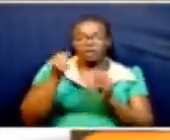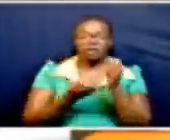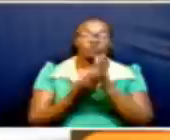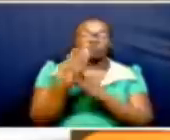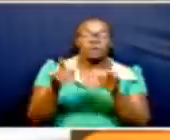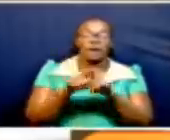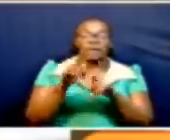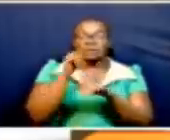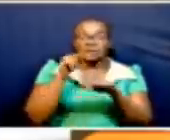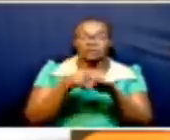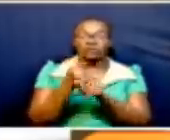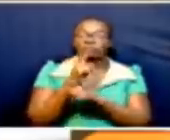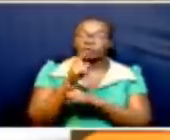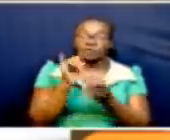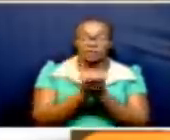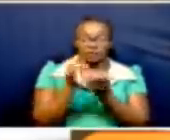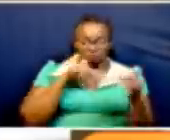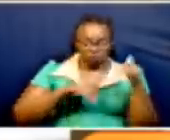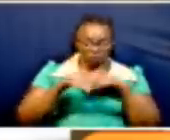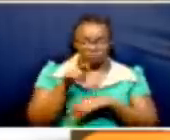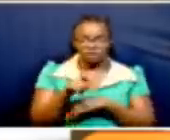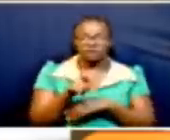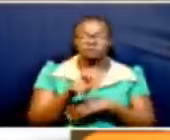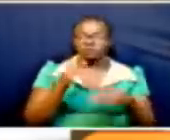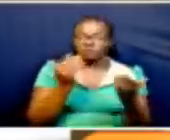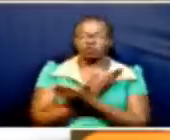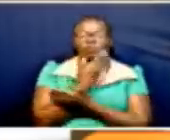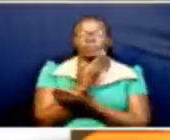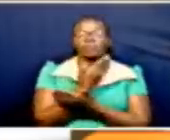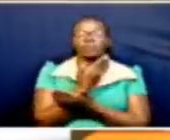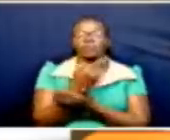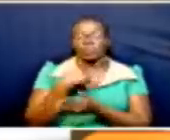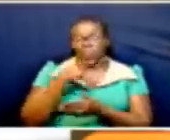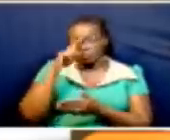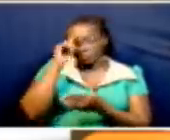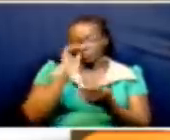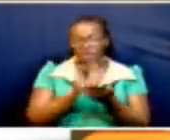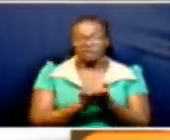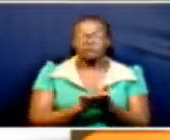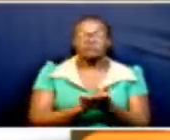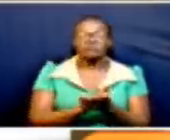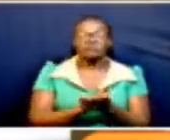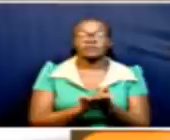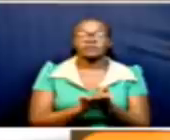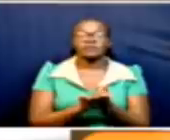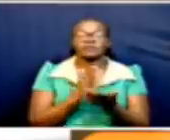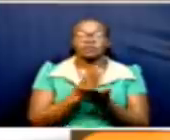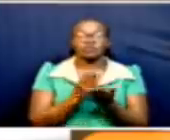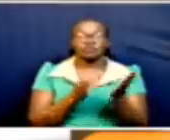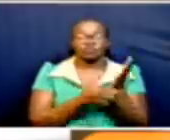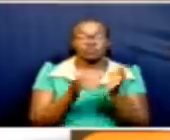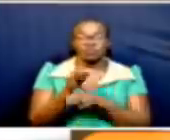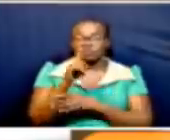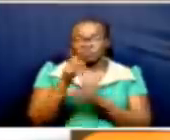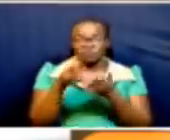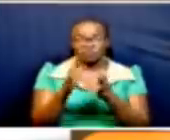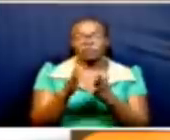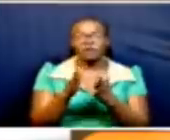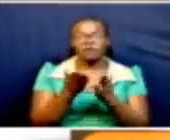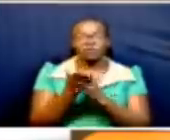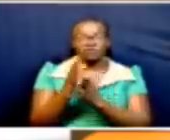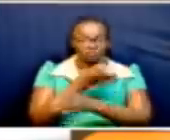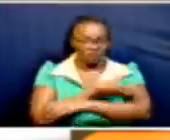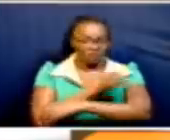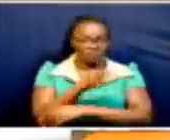that this corruption is slayed. And I believe that, Jeff, one of the ways is through empowering the